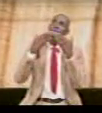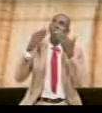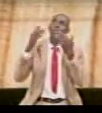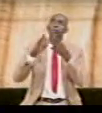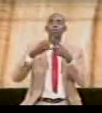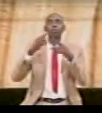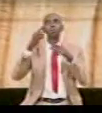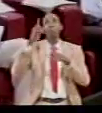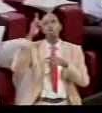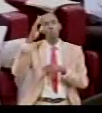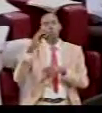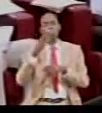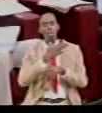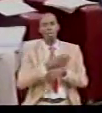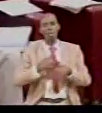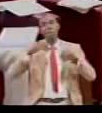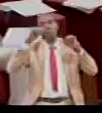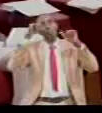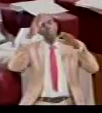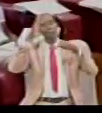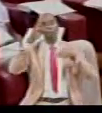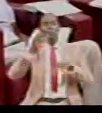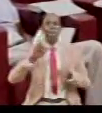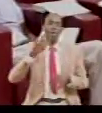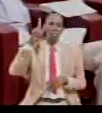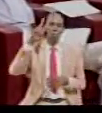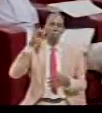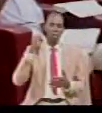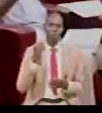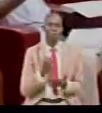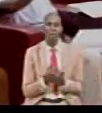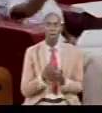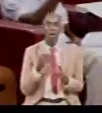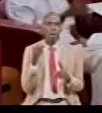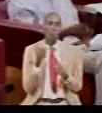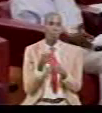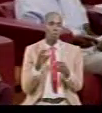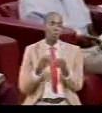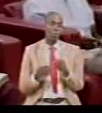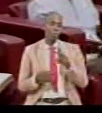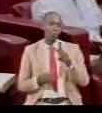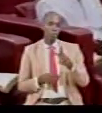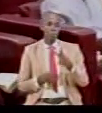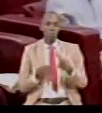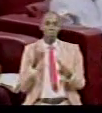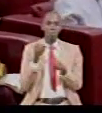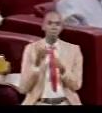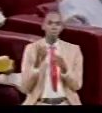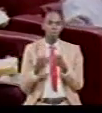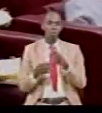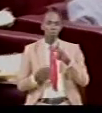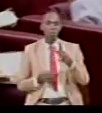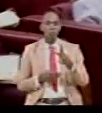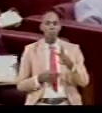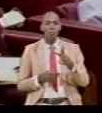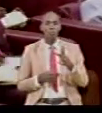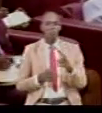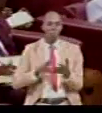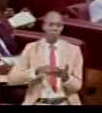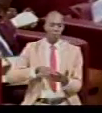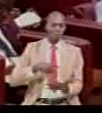Father by him. Amen. Point number two. Point number two, we're looking at